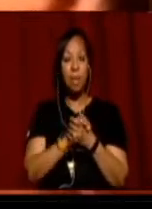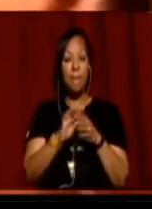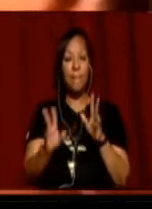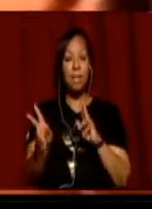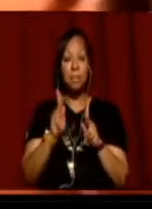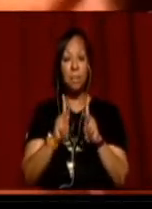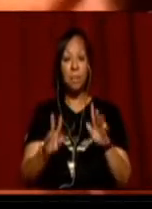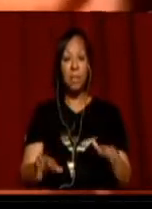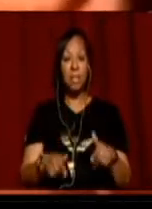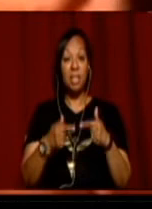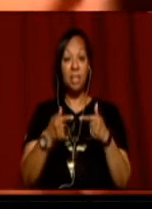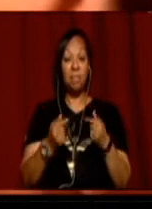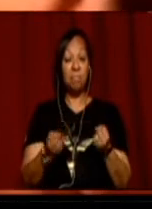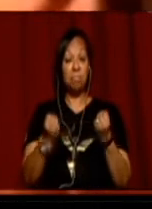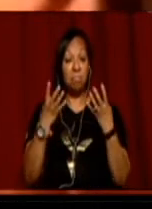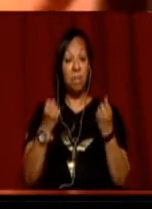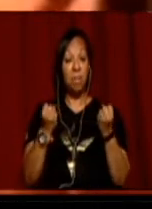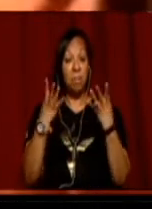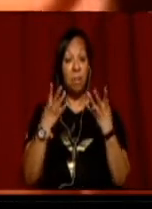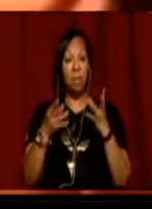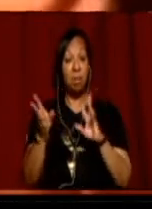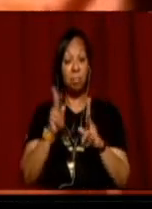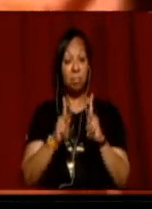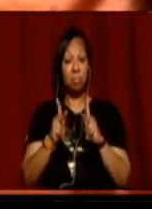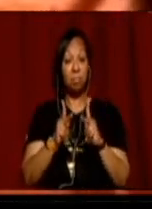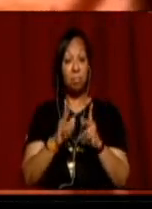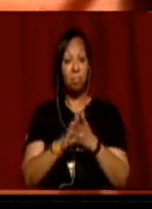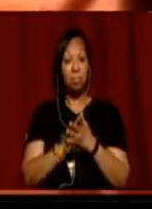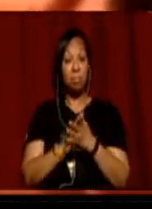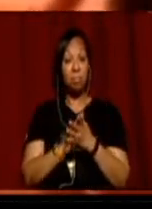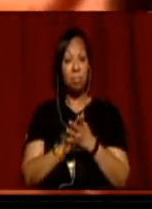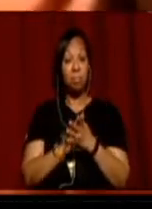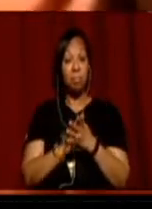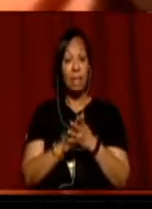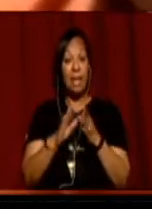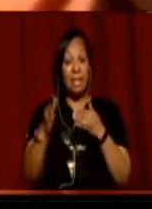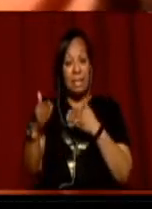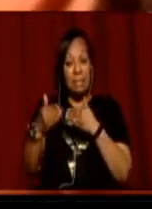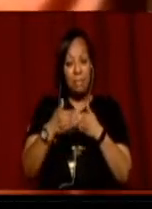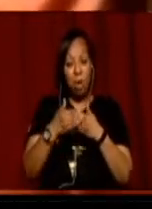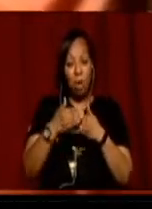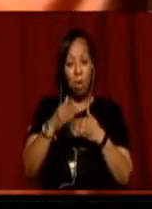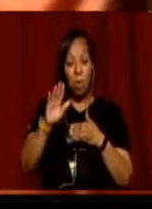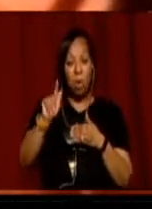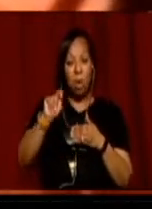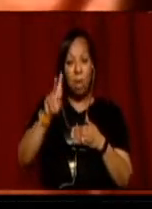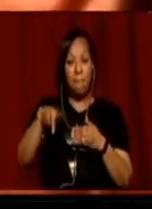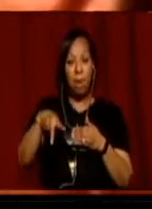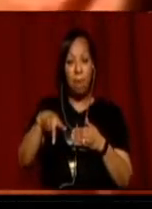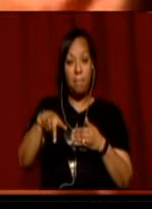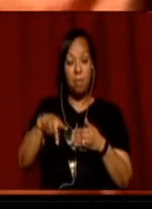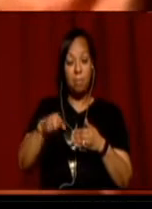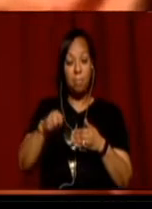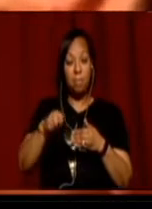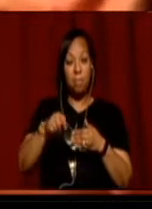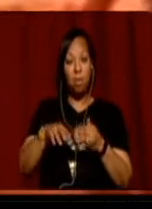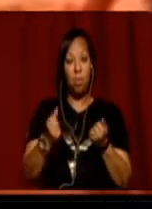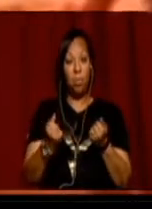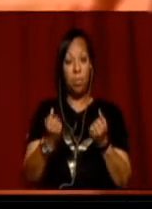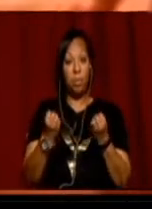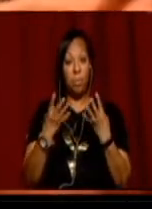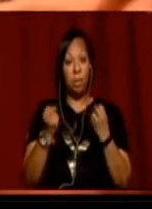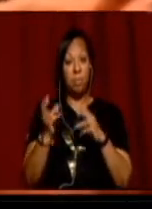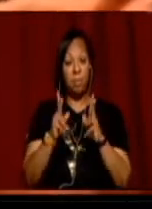live in multi-generational houses, or they live in small apartments with several individuals.